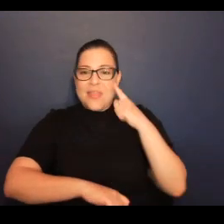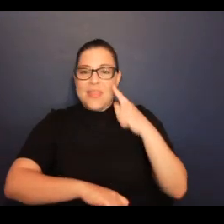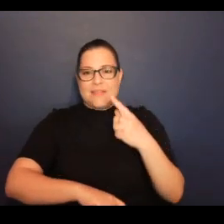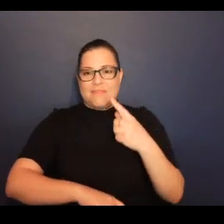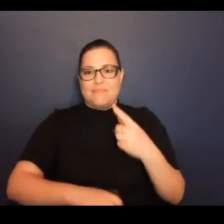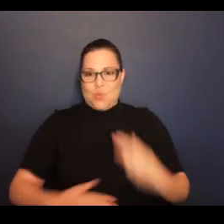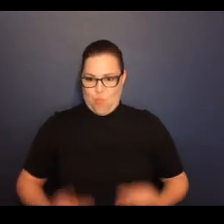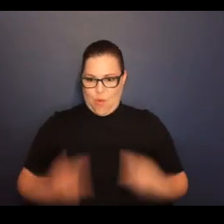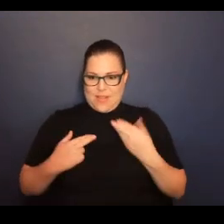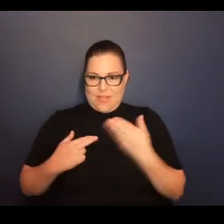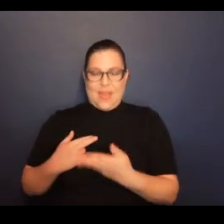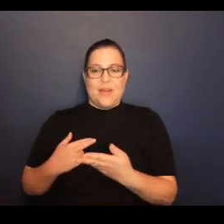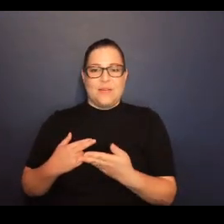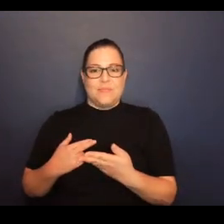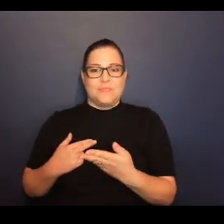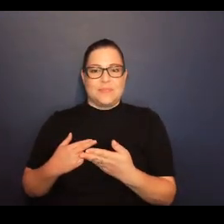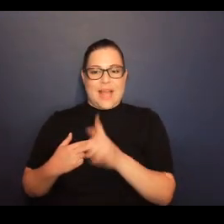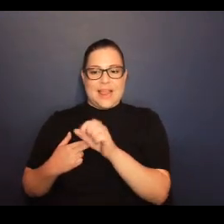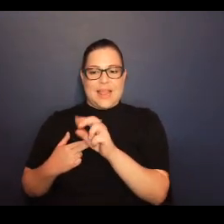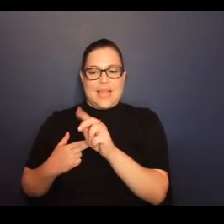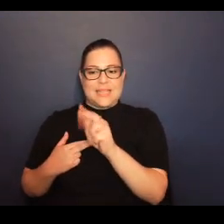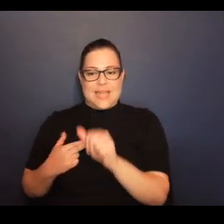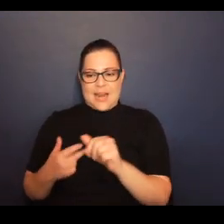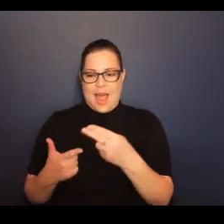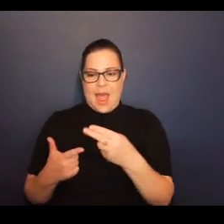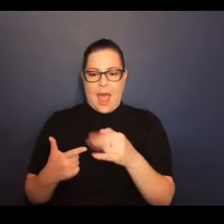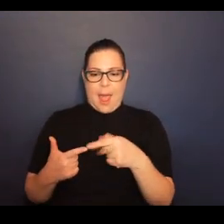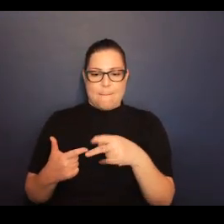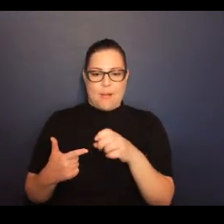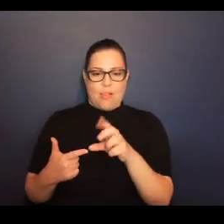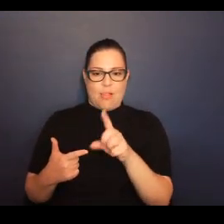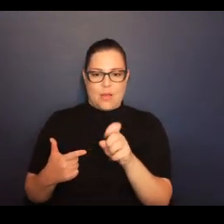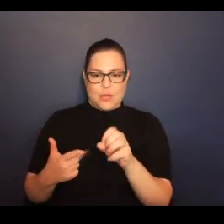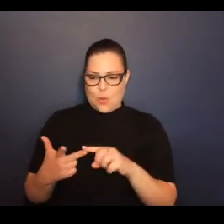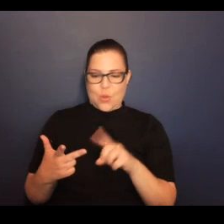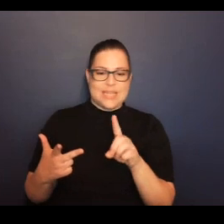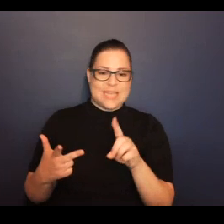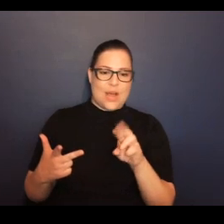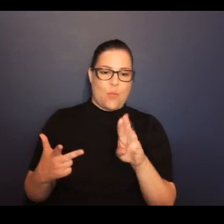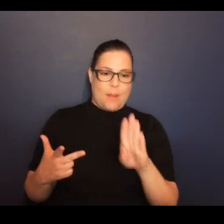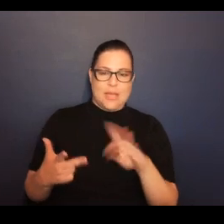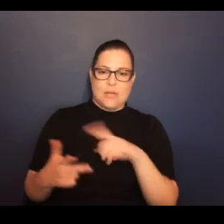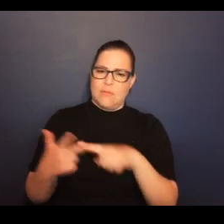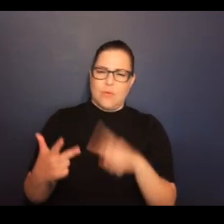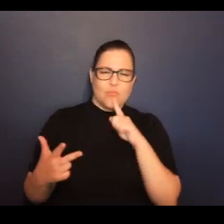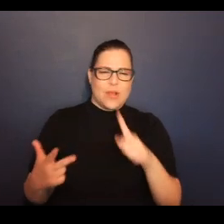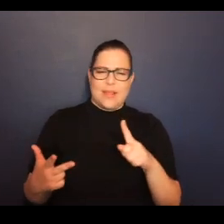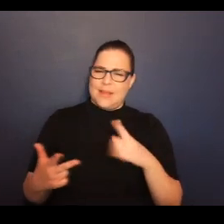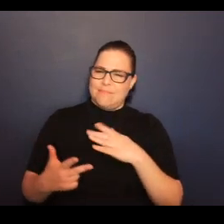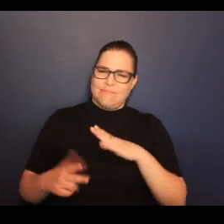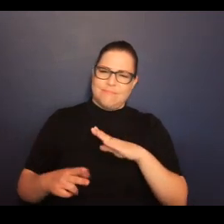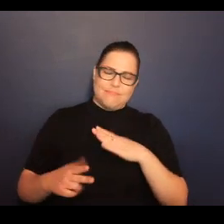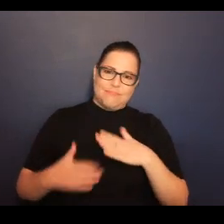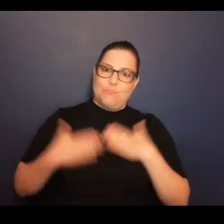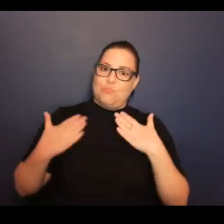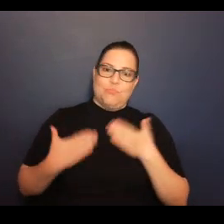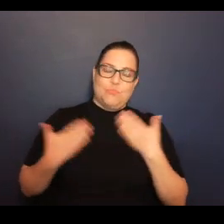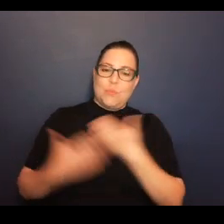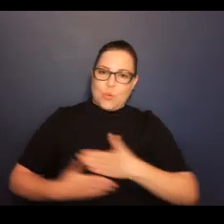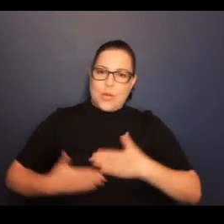both Lantana, Hypoluxo, Boynton Beach, and Delray Beach were very appreciative of the event. And no pushback from Delray this time? Absolutely